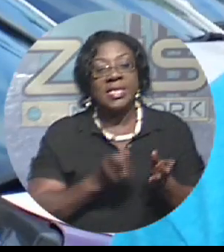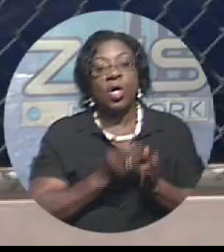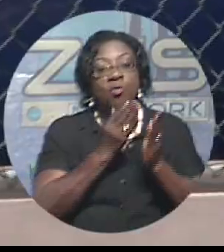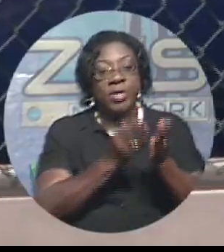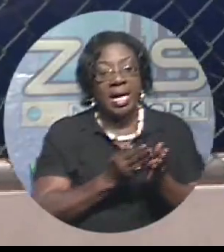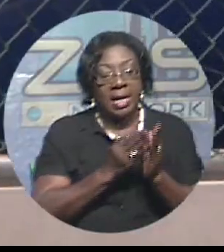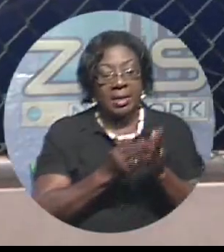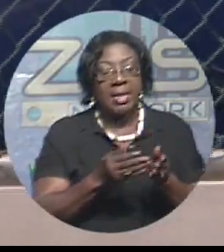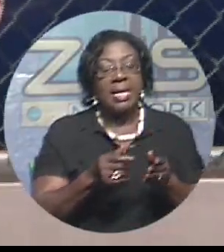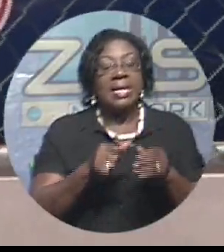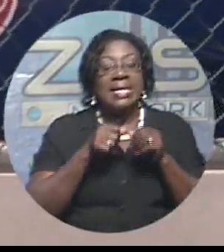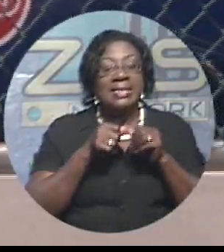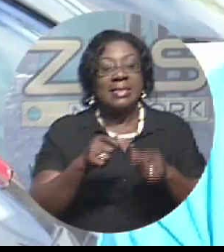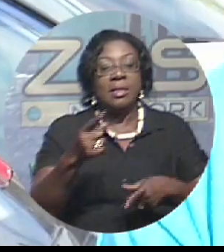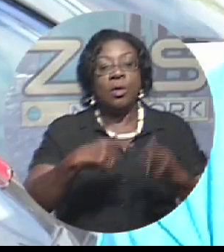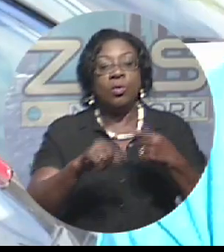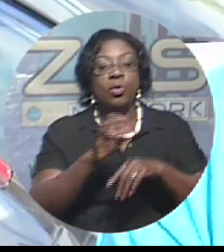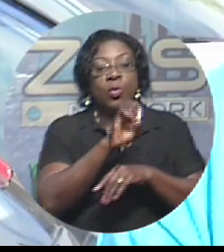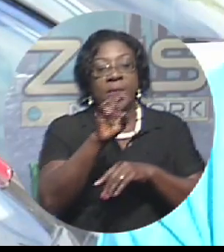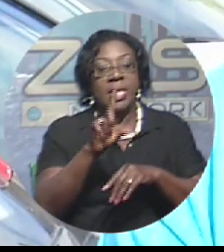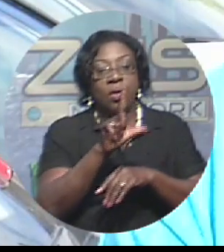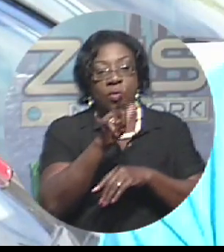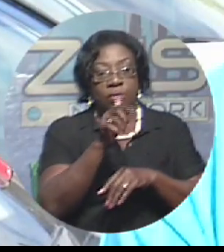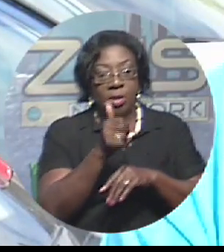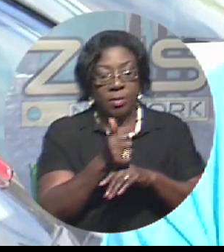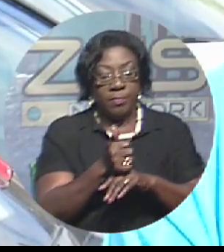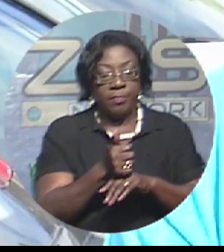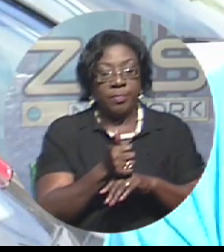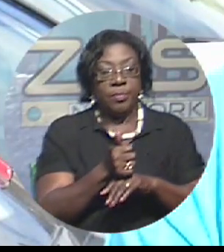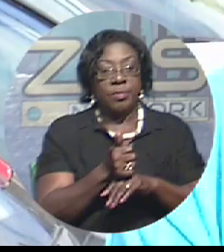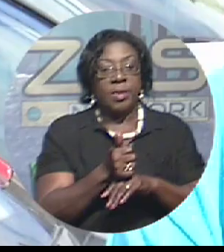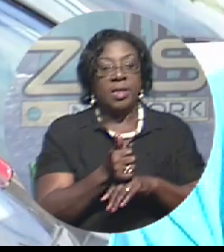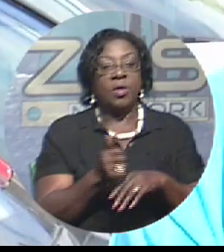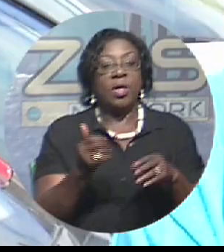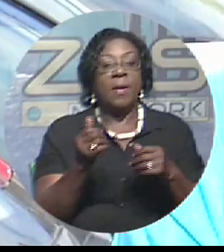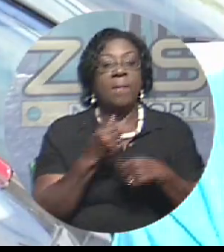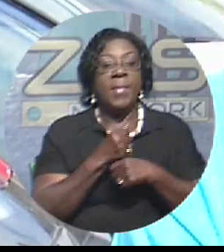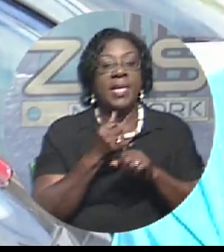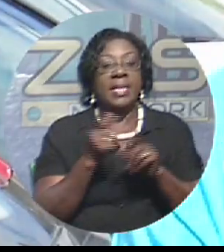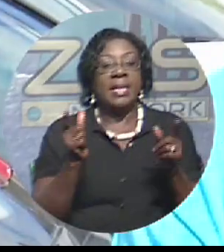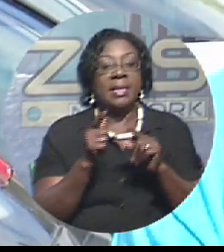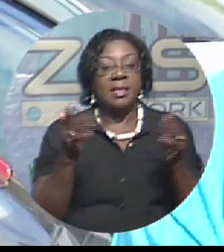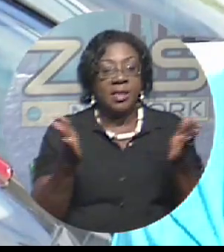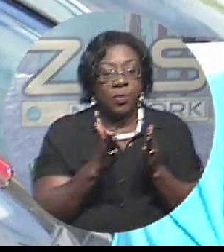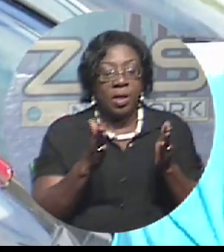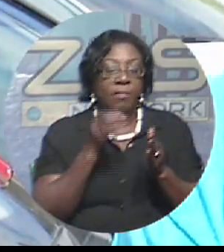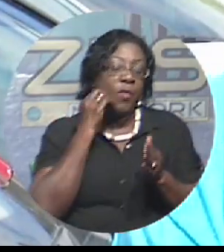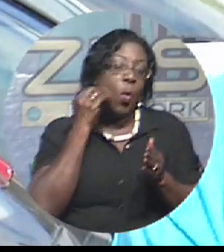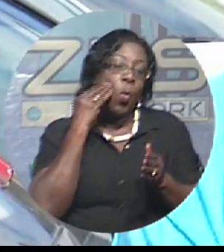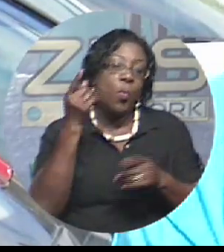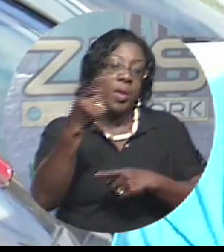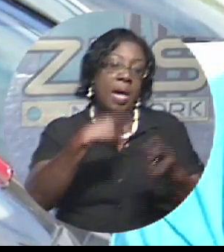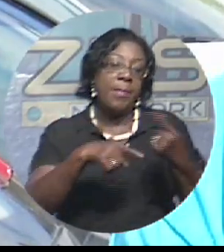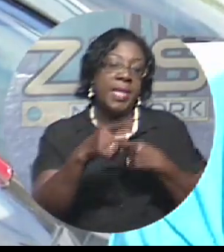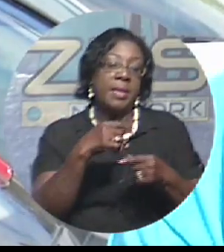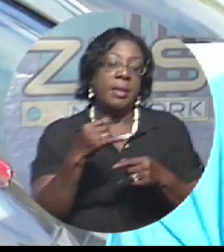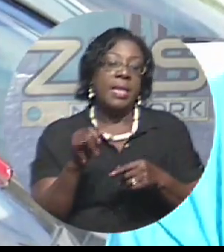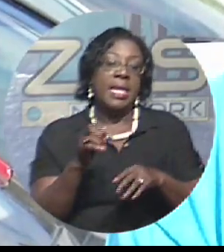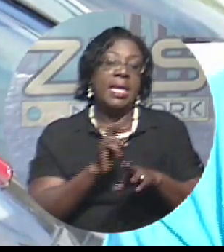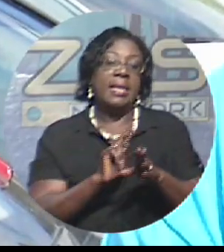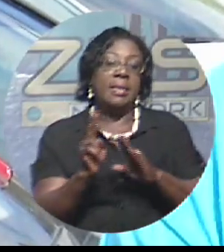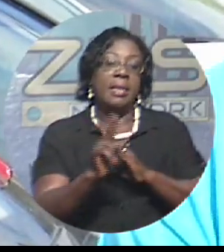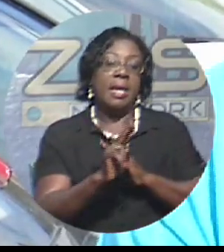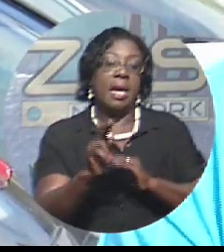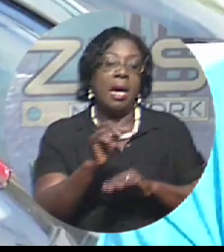go to Eleuther. It wouldn't be no sailing at the homecoming. They're going to sort of downsize it to homecoming alone. Okay. They're going to still have the entertainment,